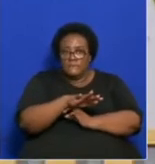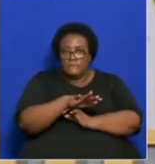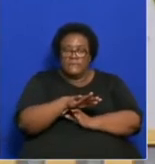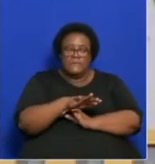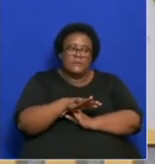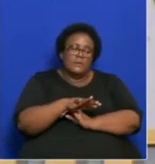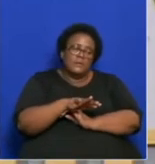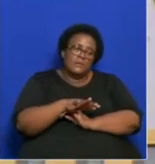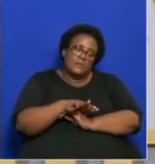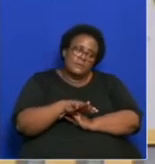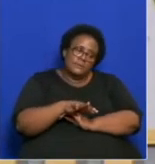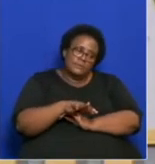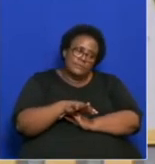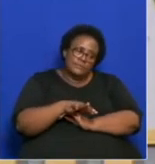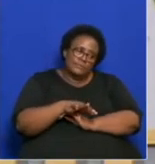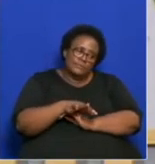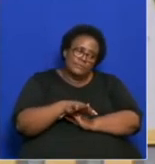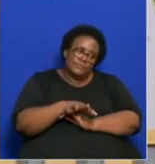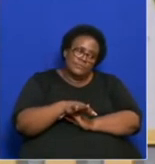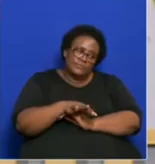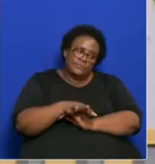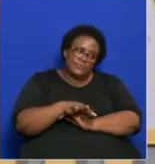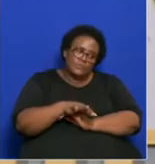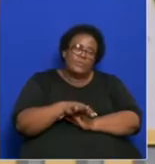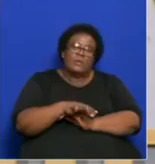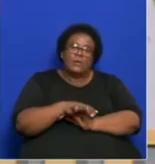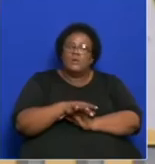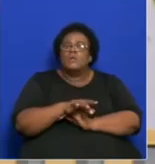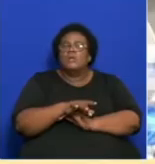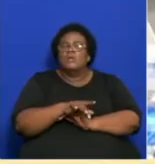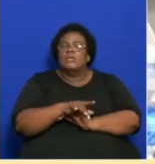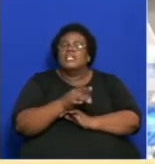are allocated to the company, right?